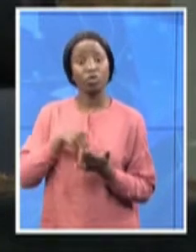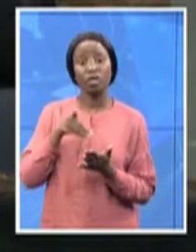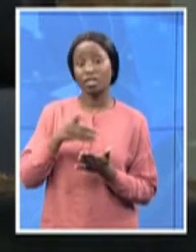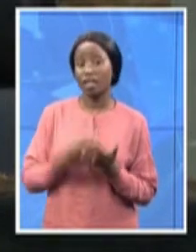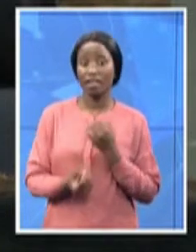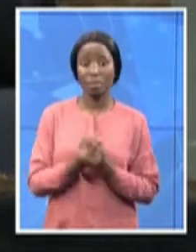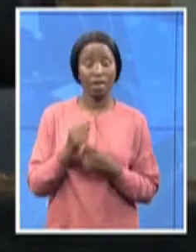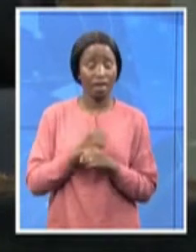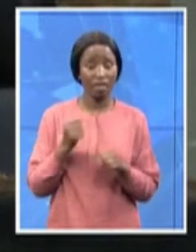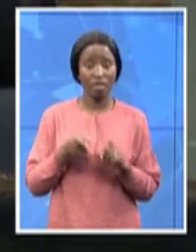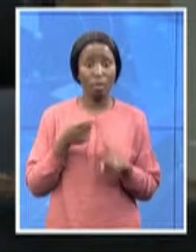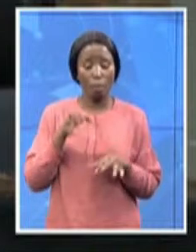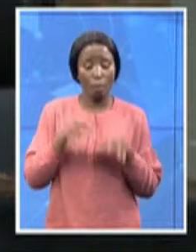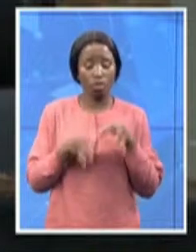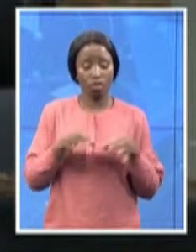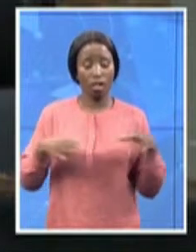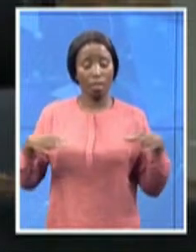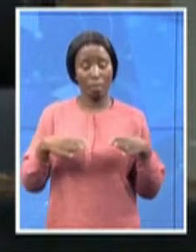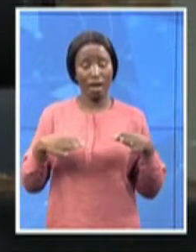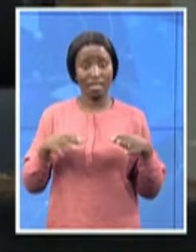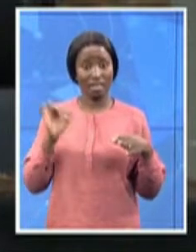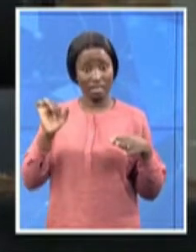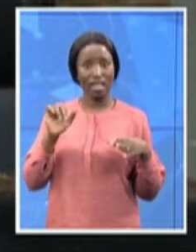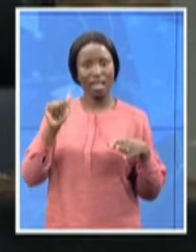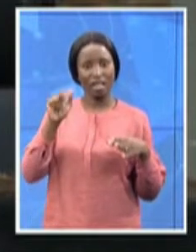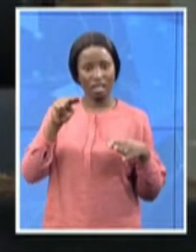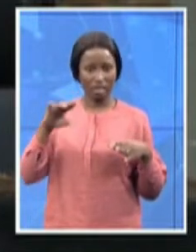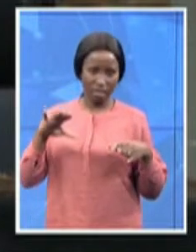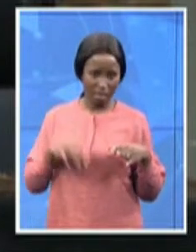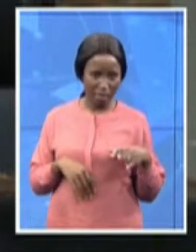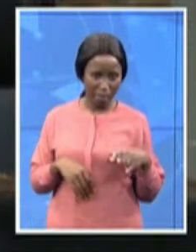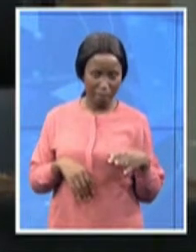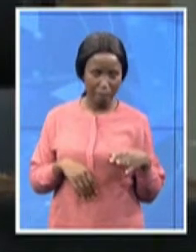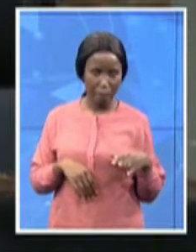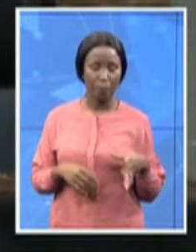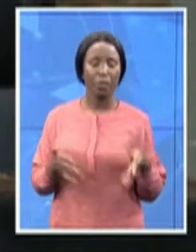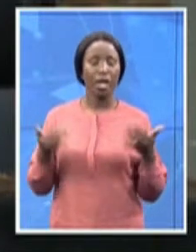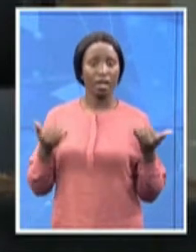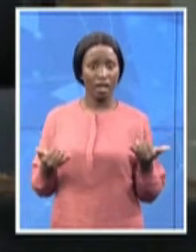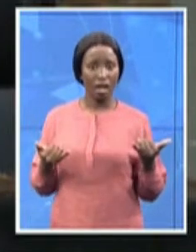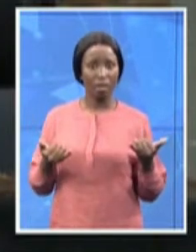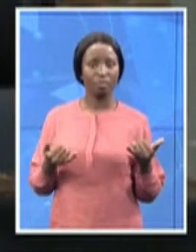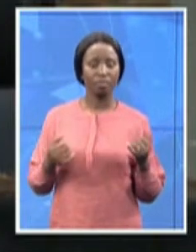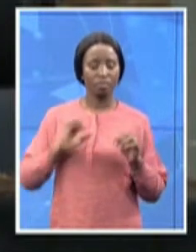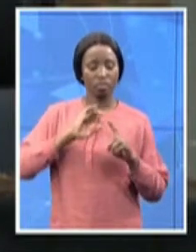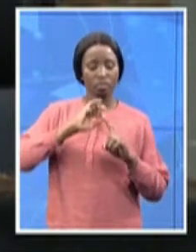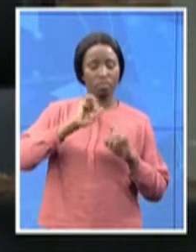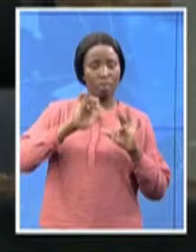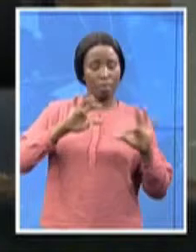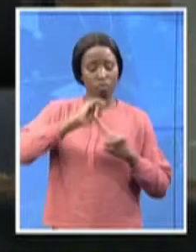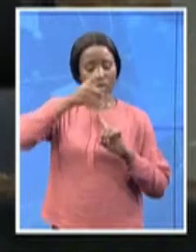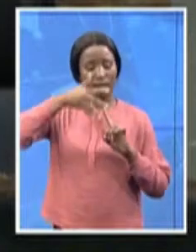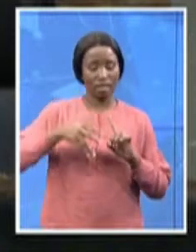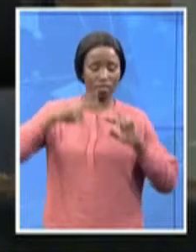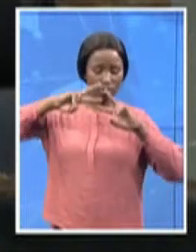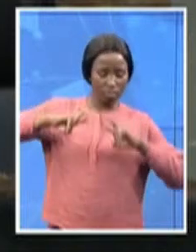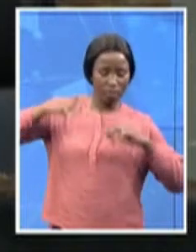ANC. In her investigation, the public protector also interviewed managers of the CR17